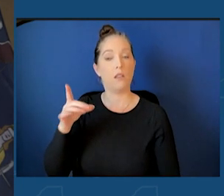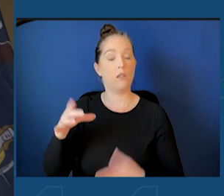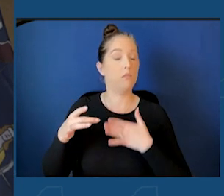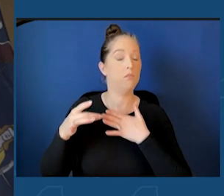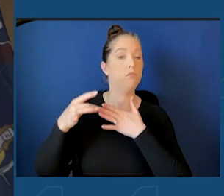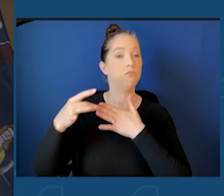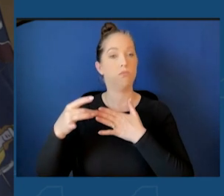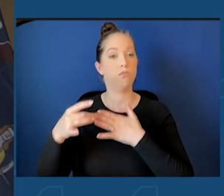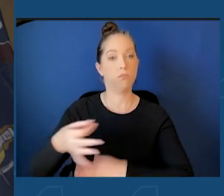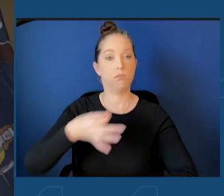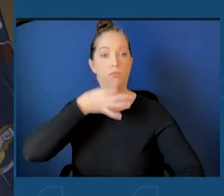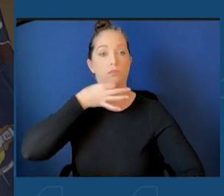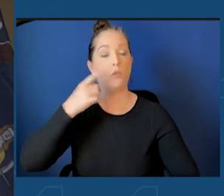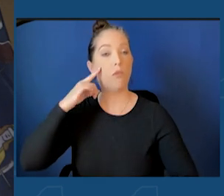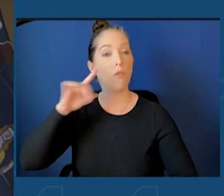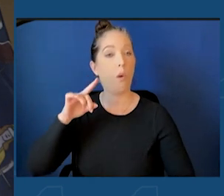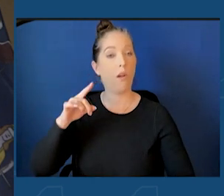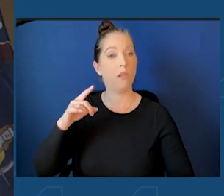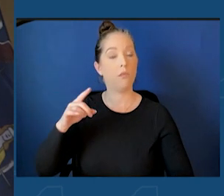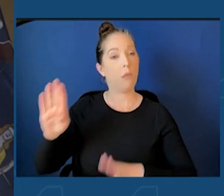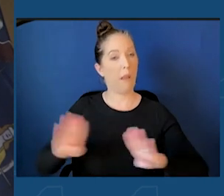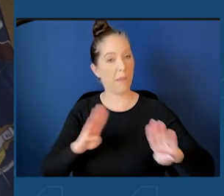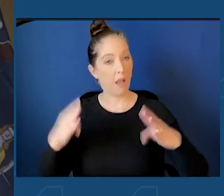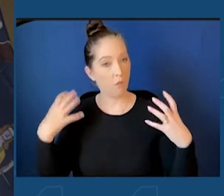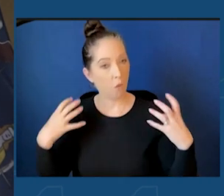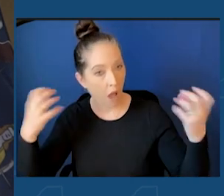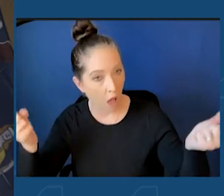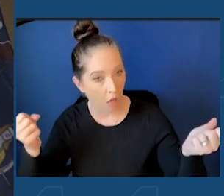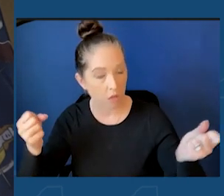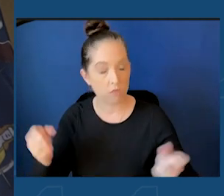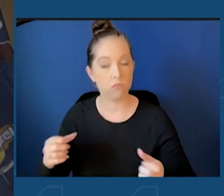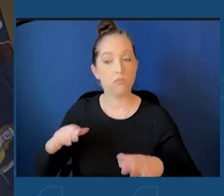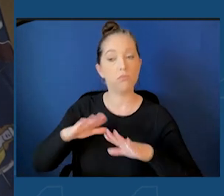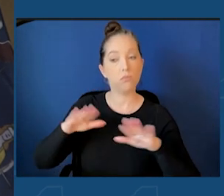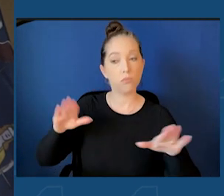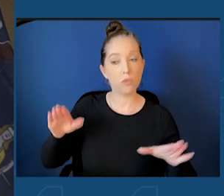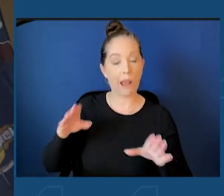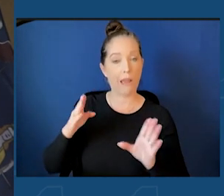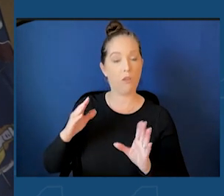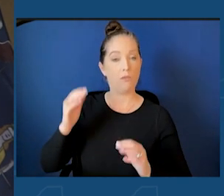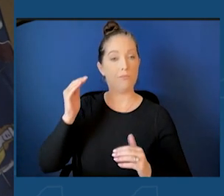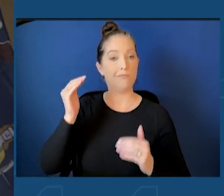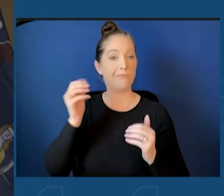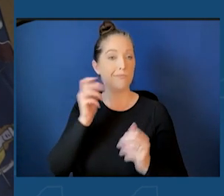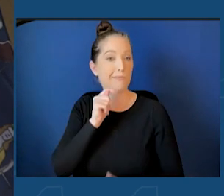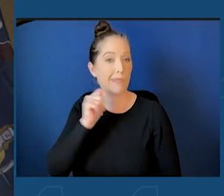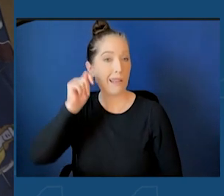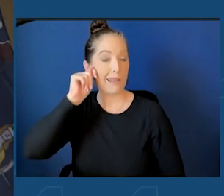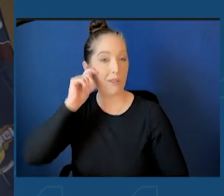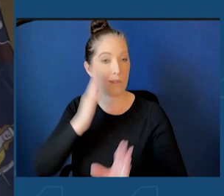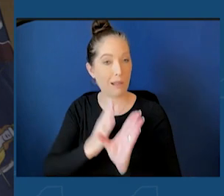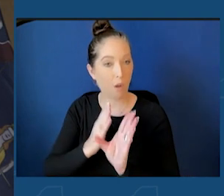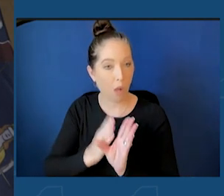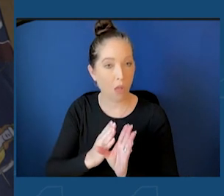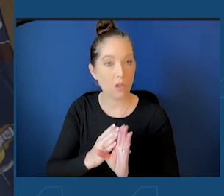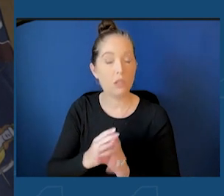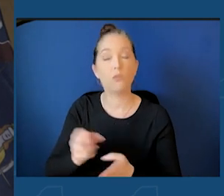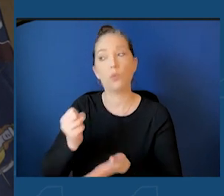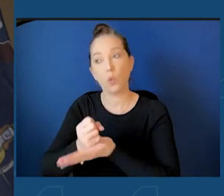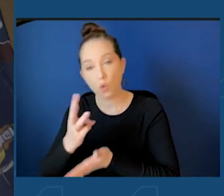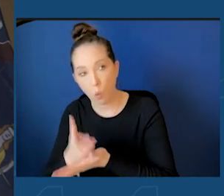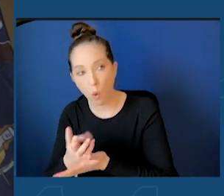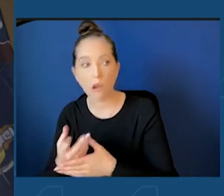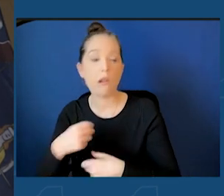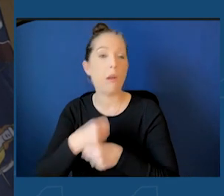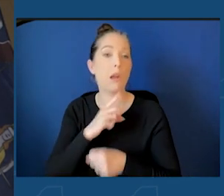behavioral health, on child and adolescent psychology and social work, and making sure that, again, using science to help